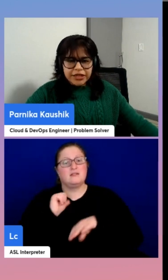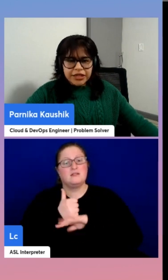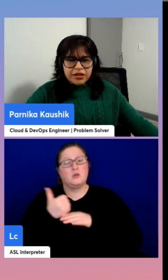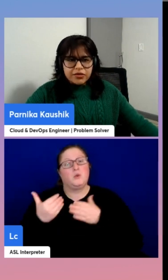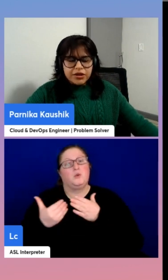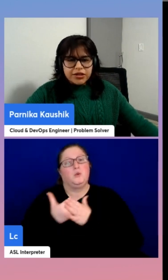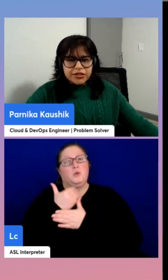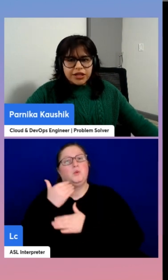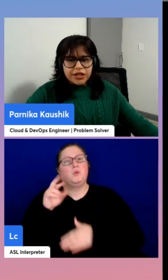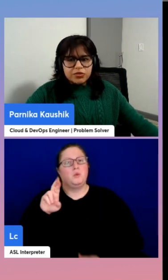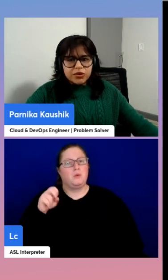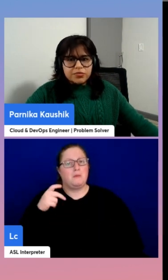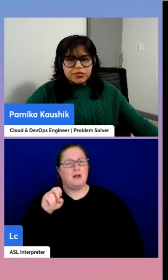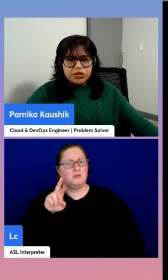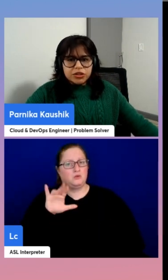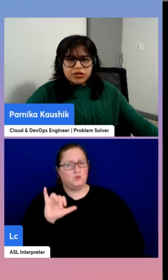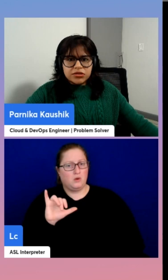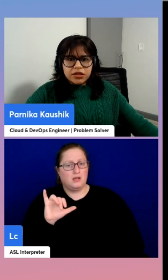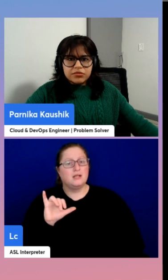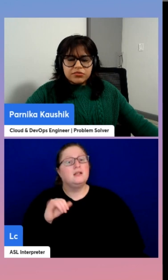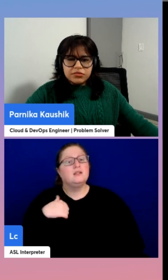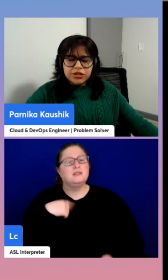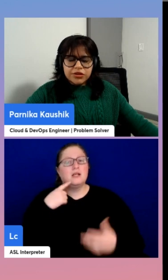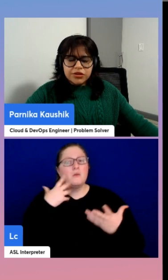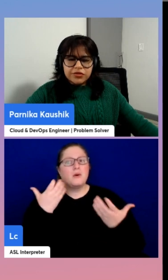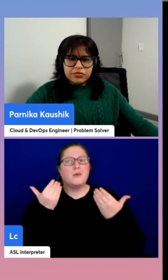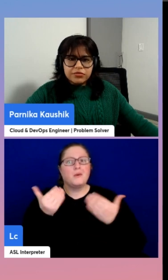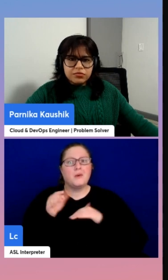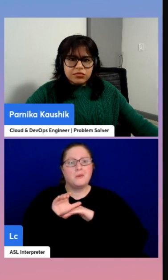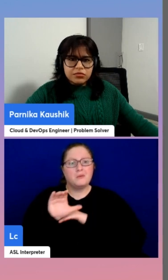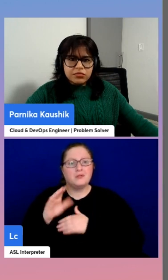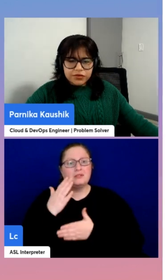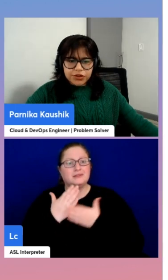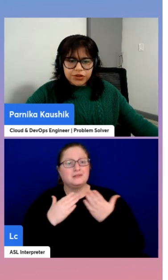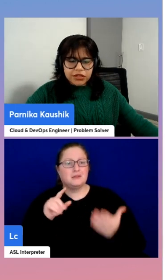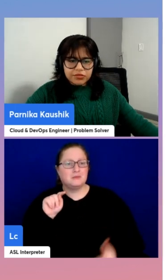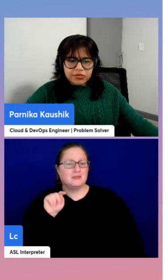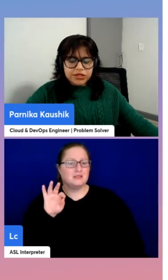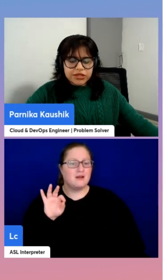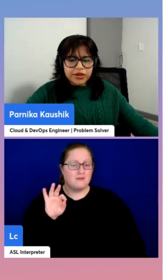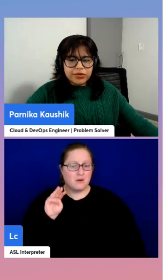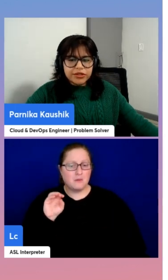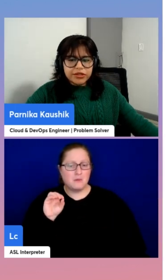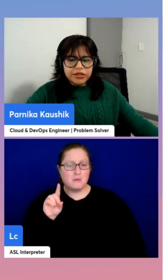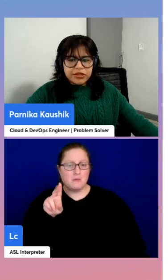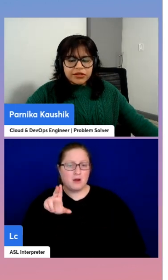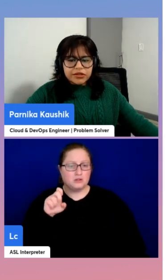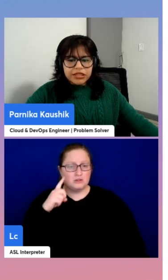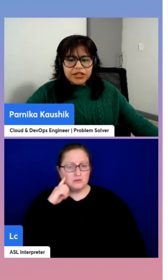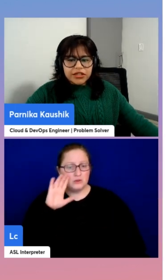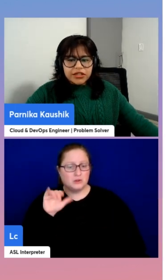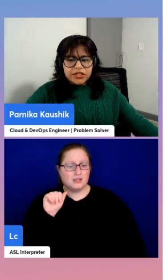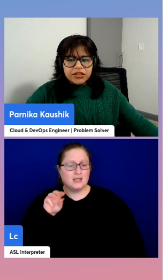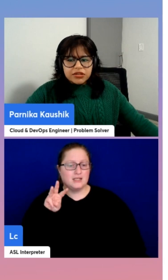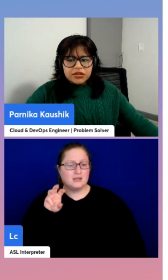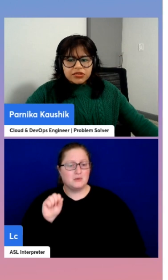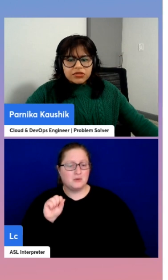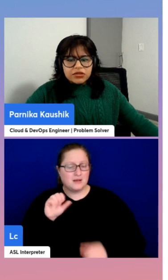repository where, say, you want to push some Terraform modules for your AWS environment,